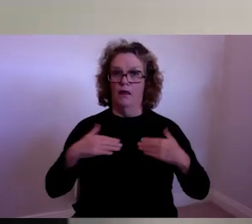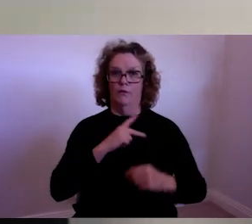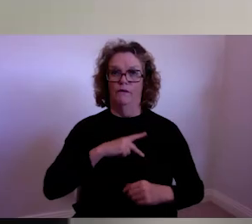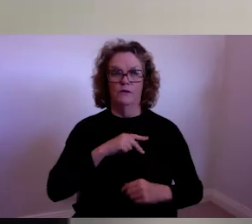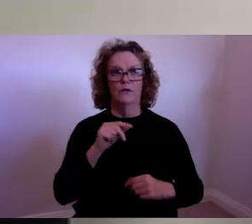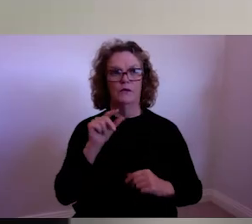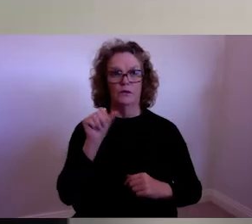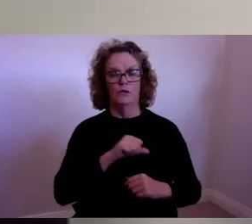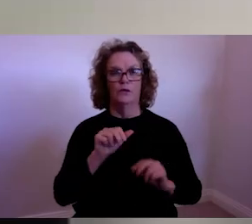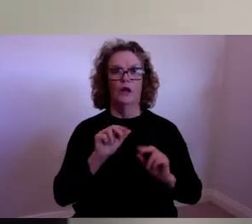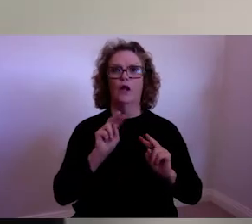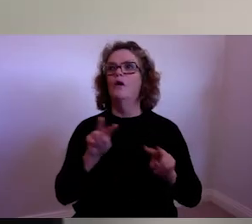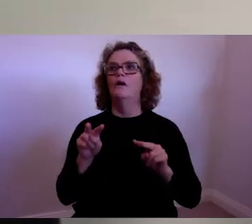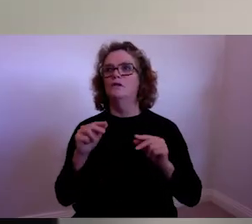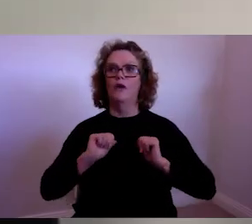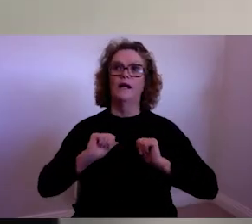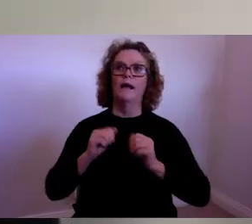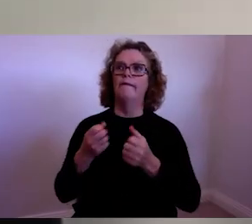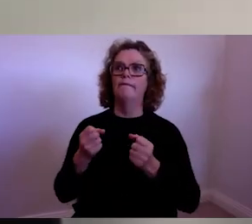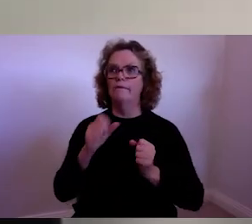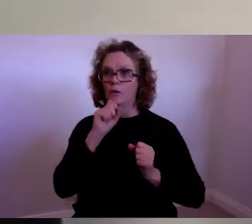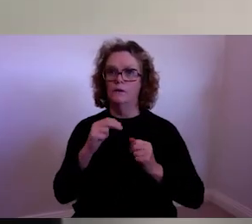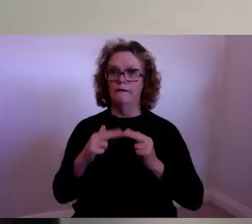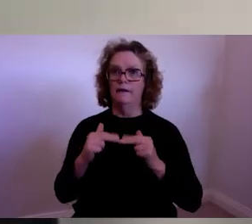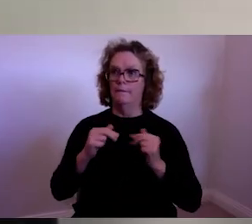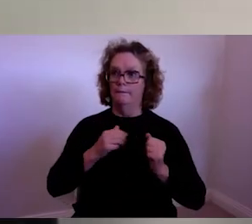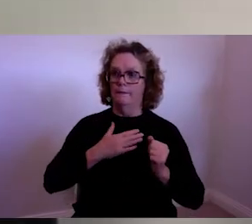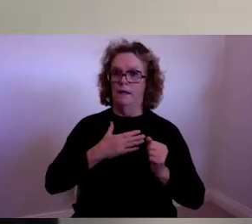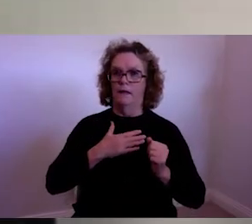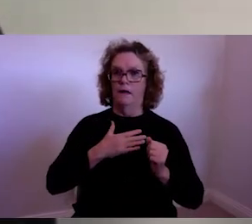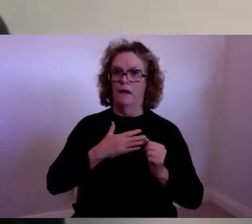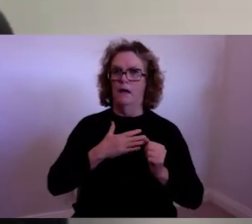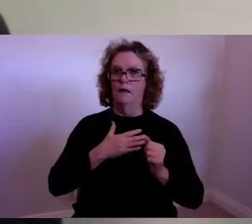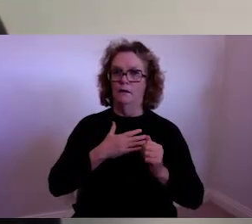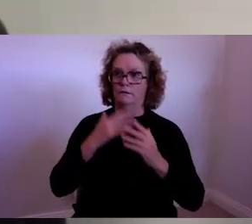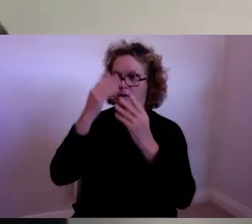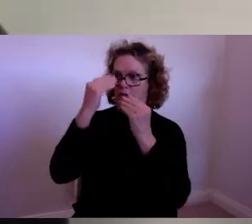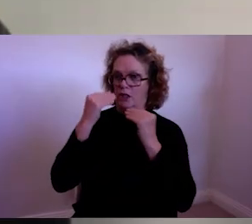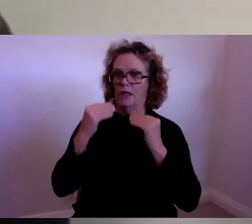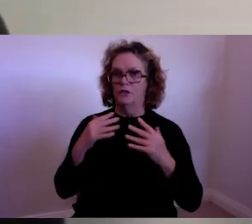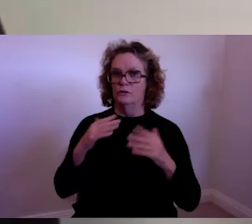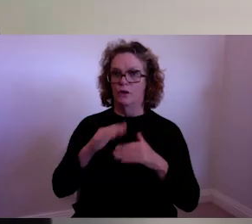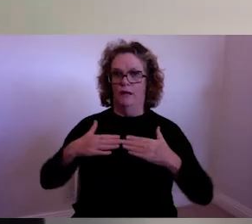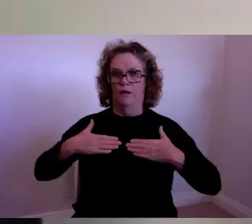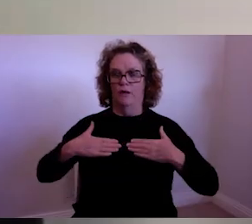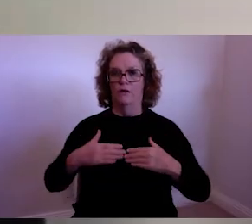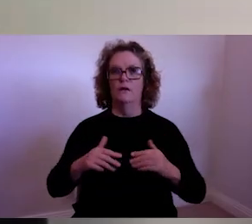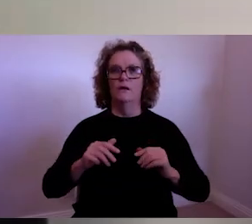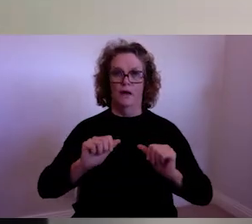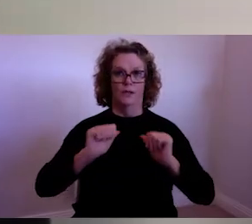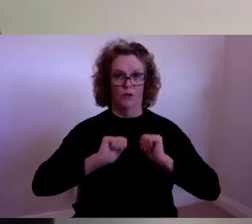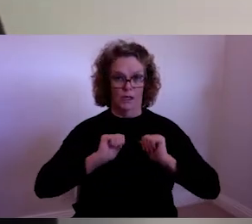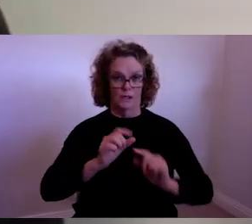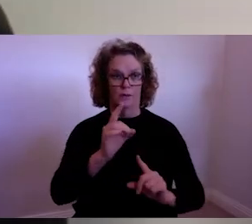ongoing professional education. I think even with or without training is important, but I